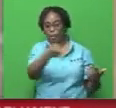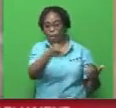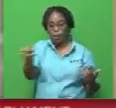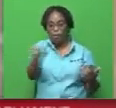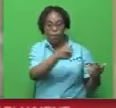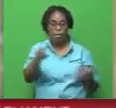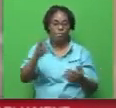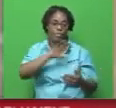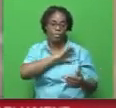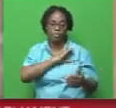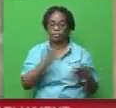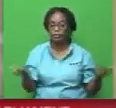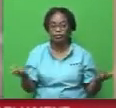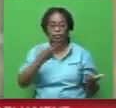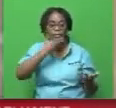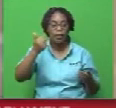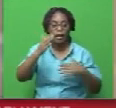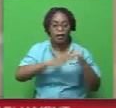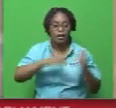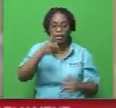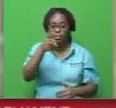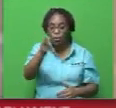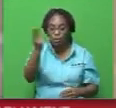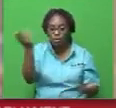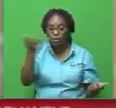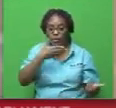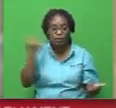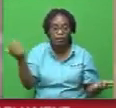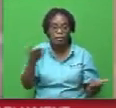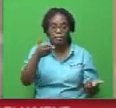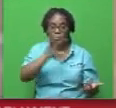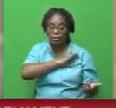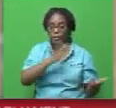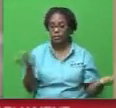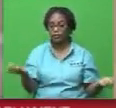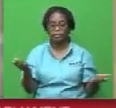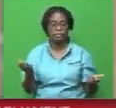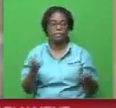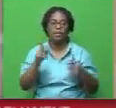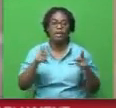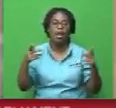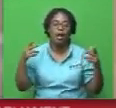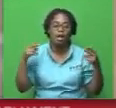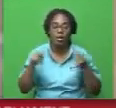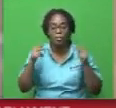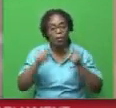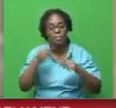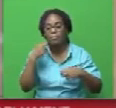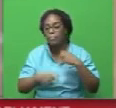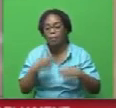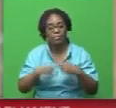crime situation and businesses are suffering because of what is happening on the ports. And when you take those two things